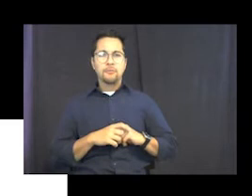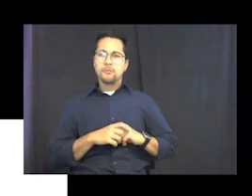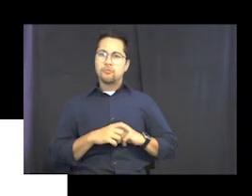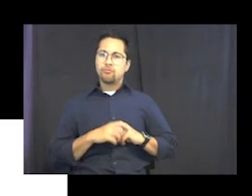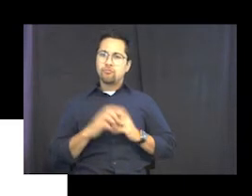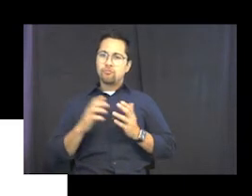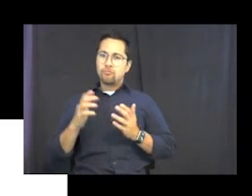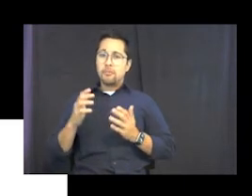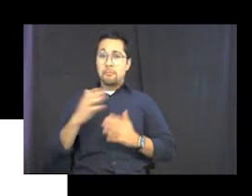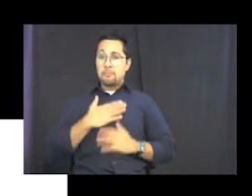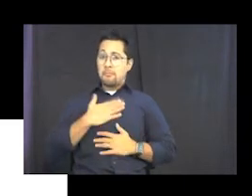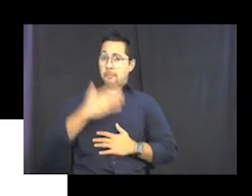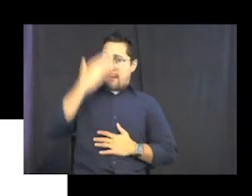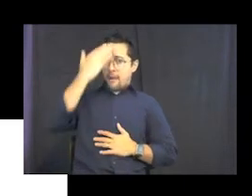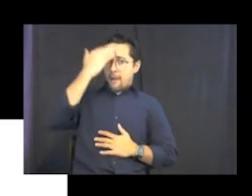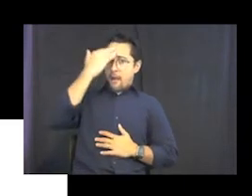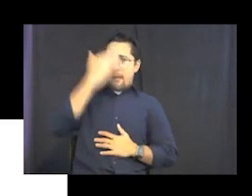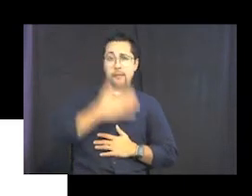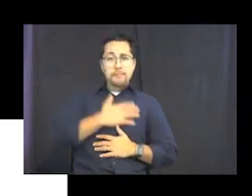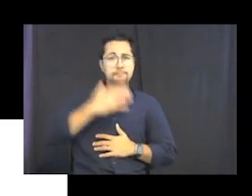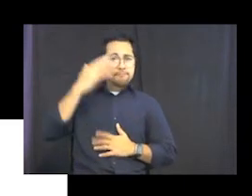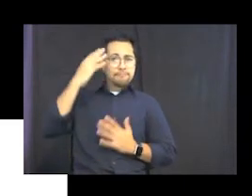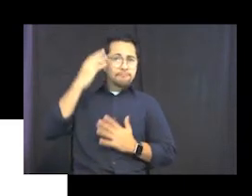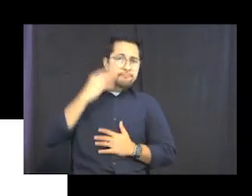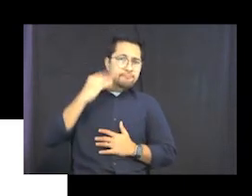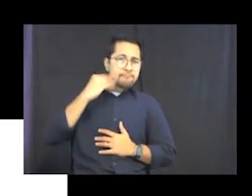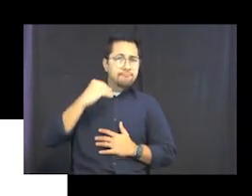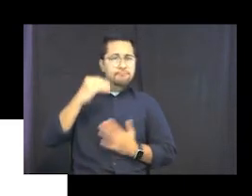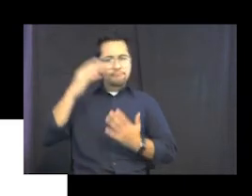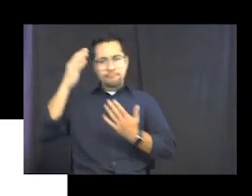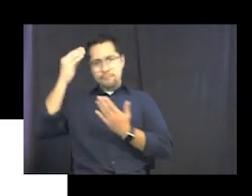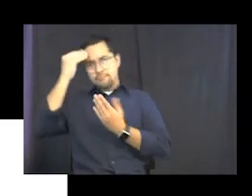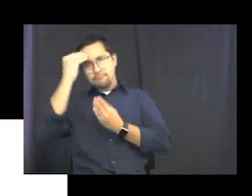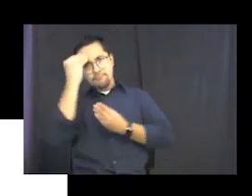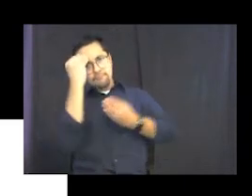over my knowledge and to educate